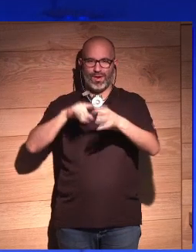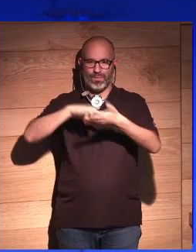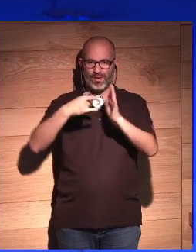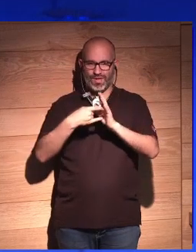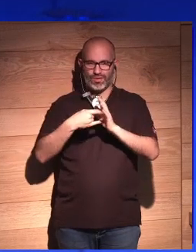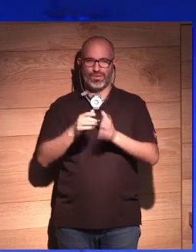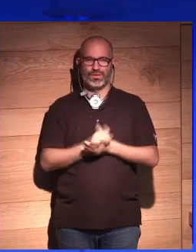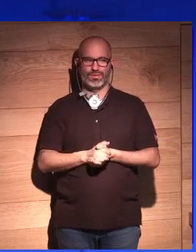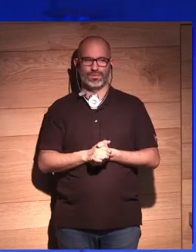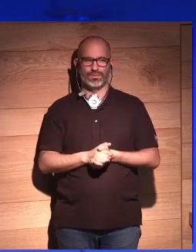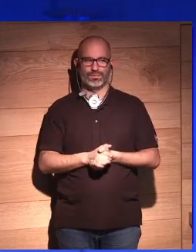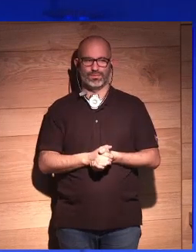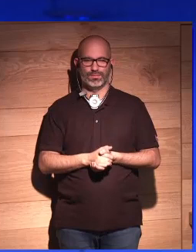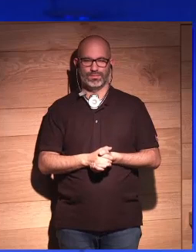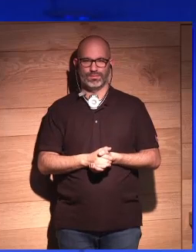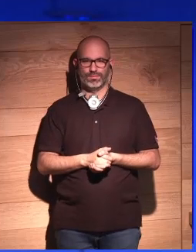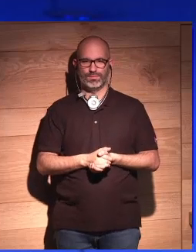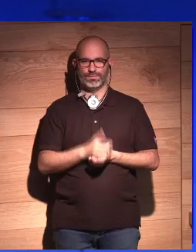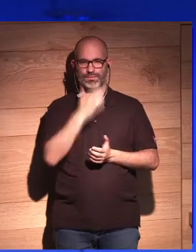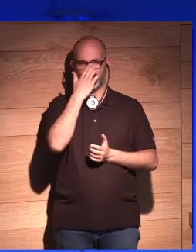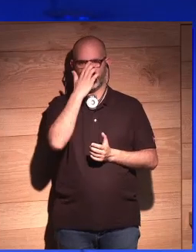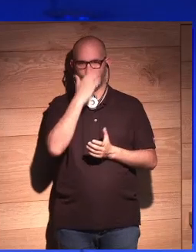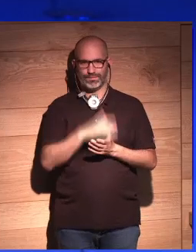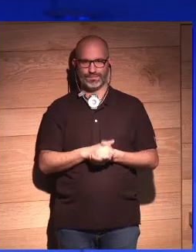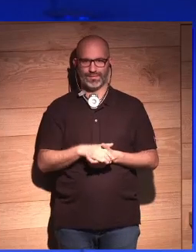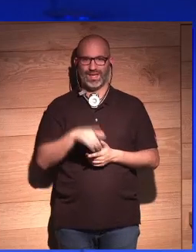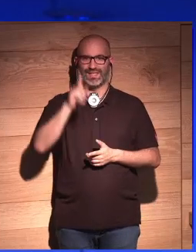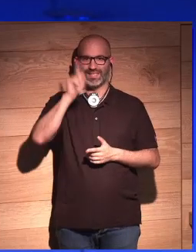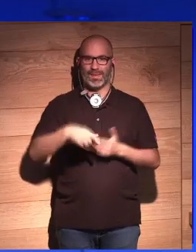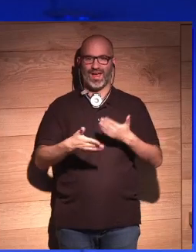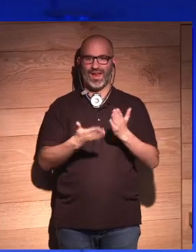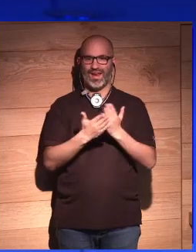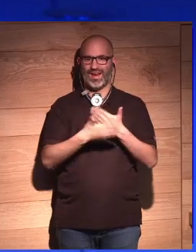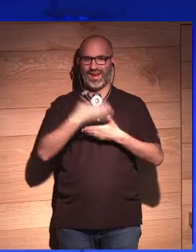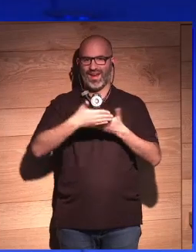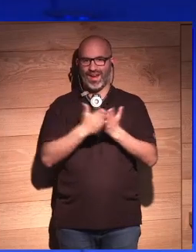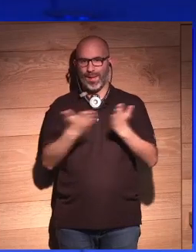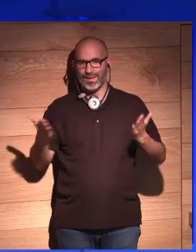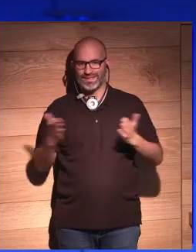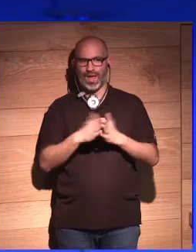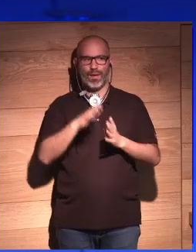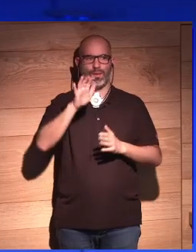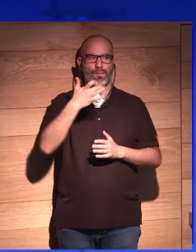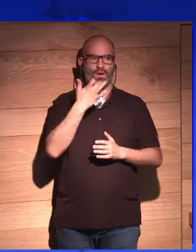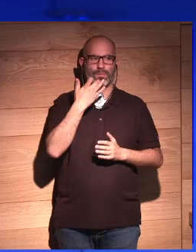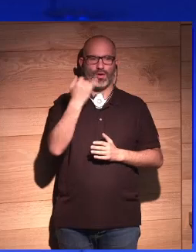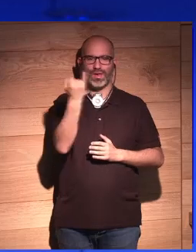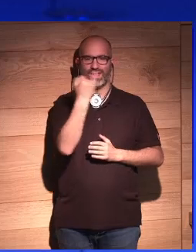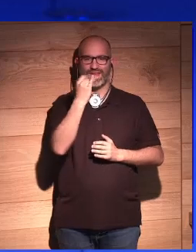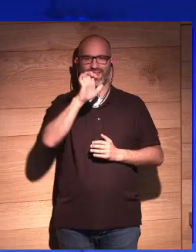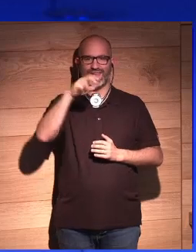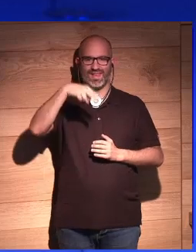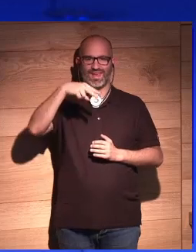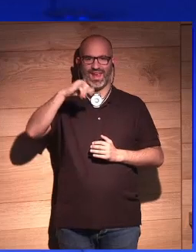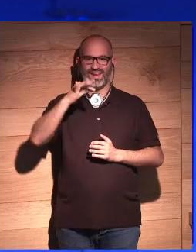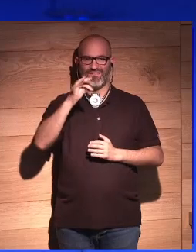experimental art magazines. Jennifer Arsenault was the woman